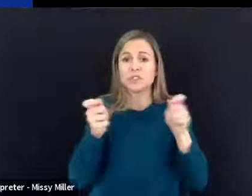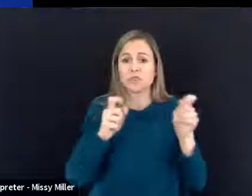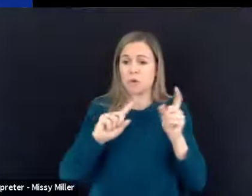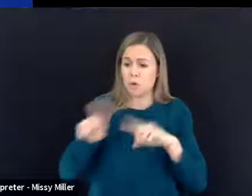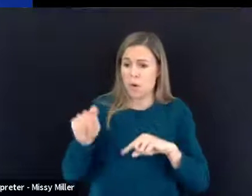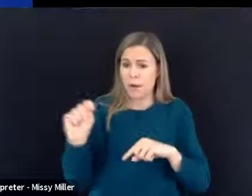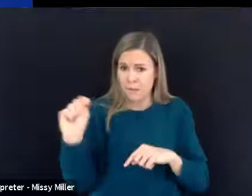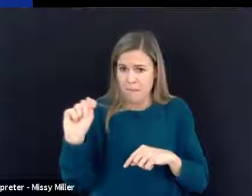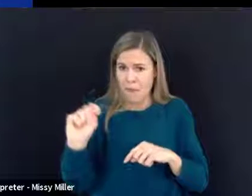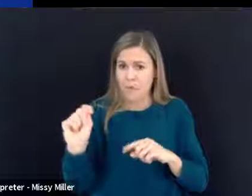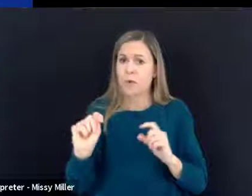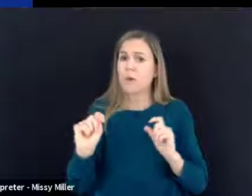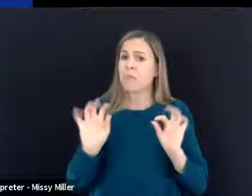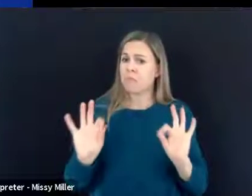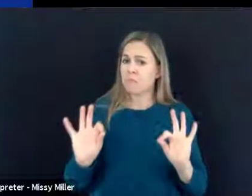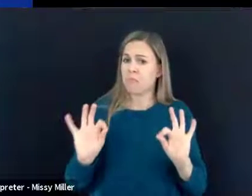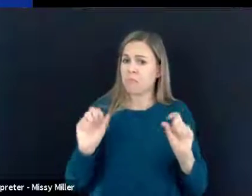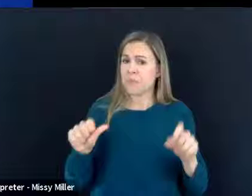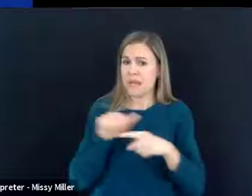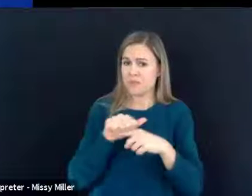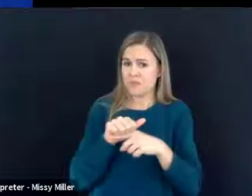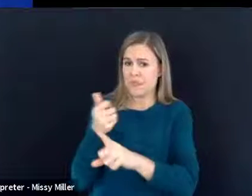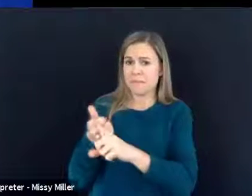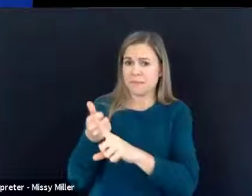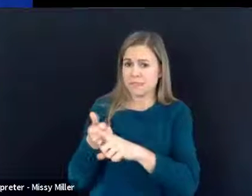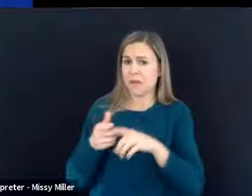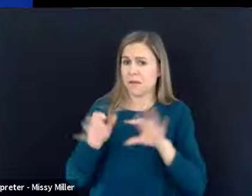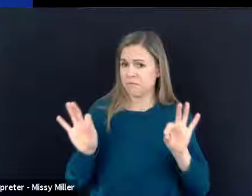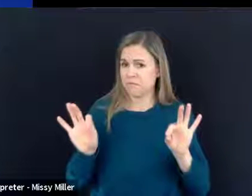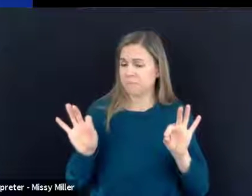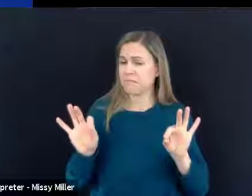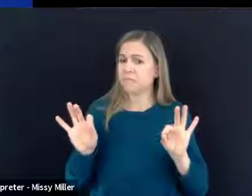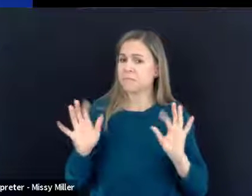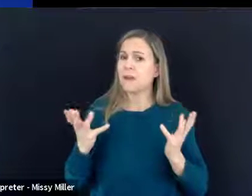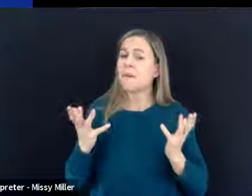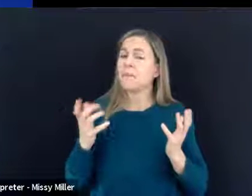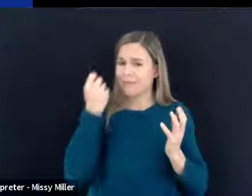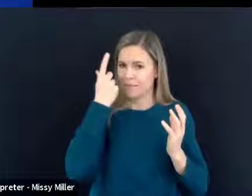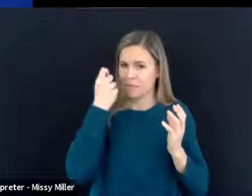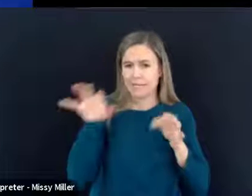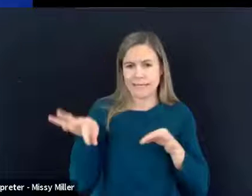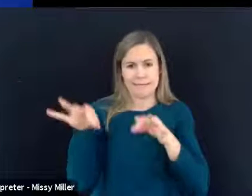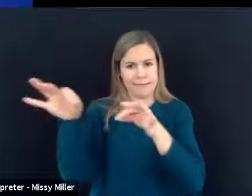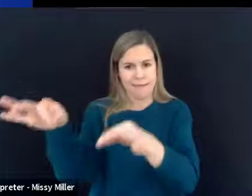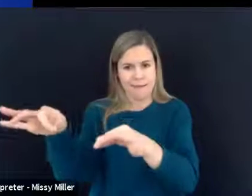completely toilet trained, but usually on a delayed basis.